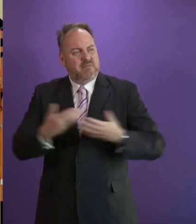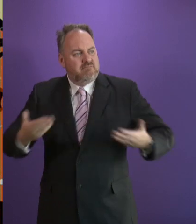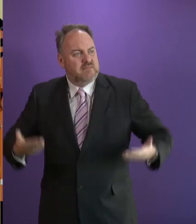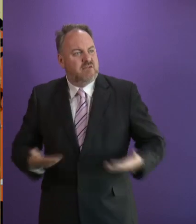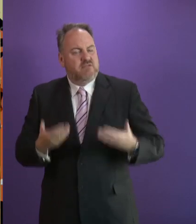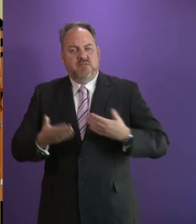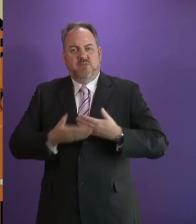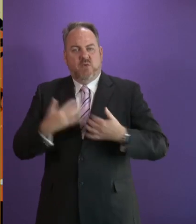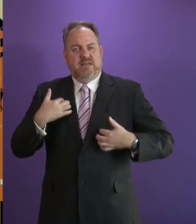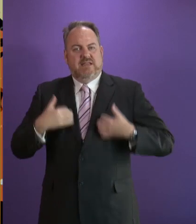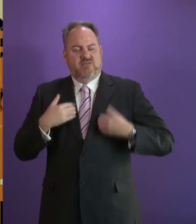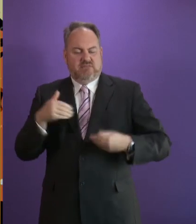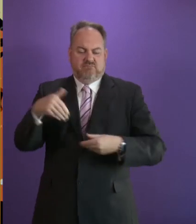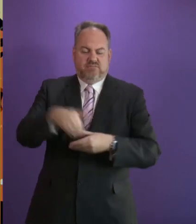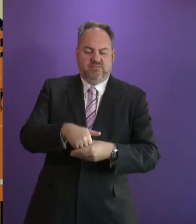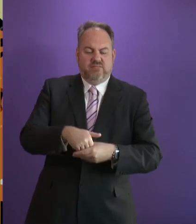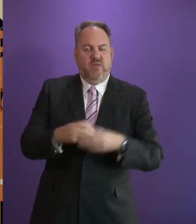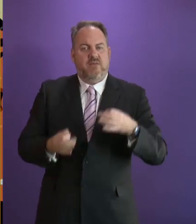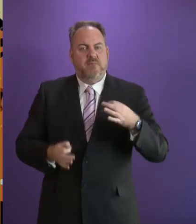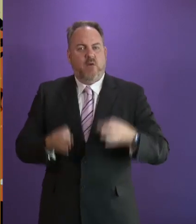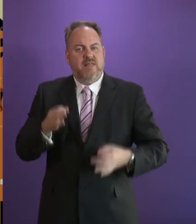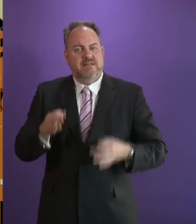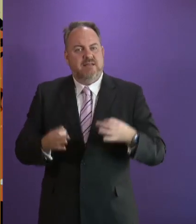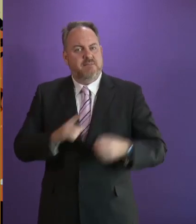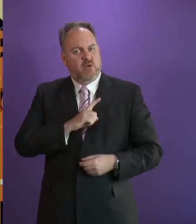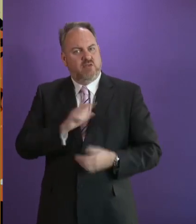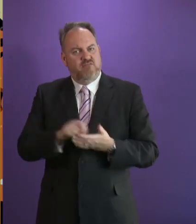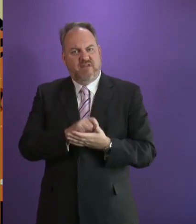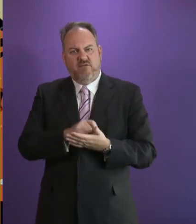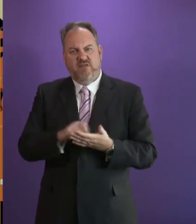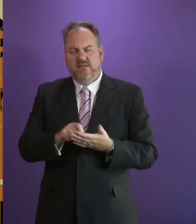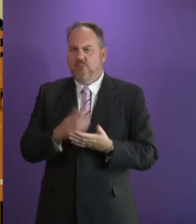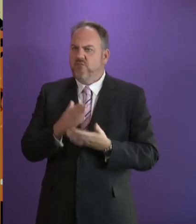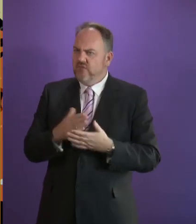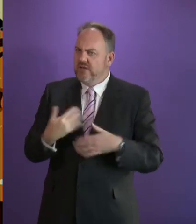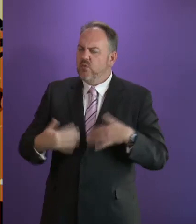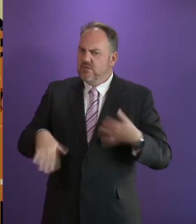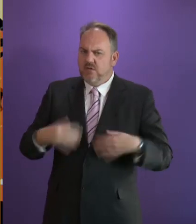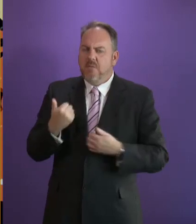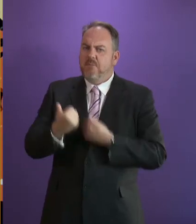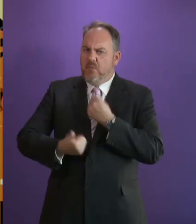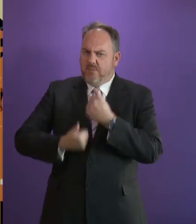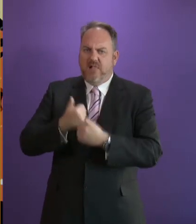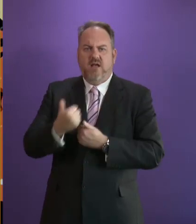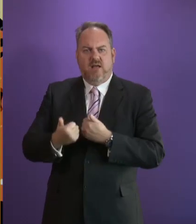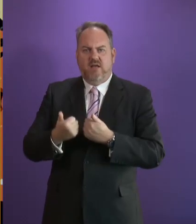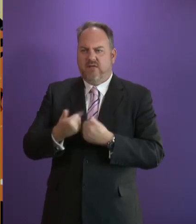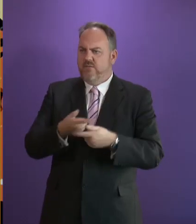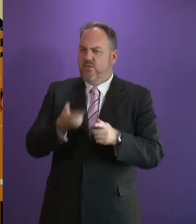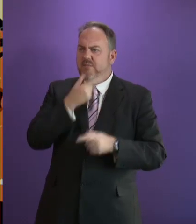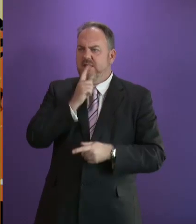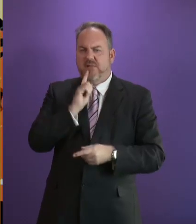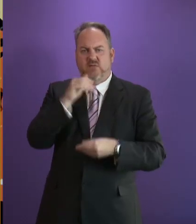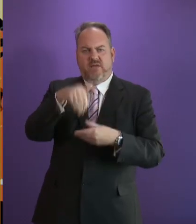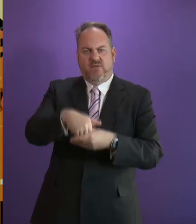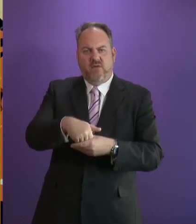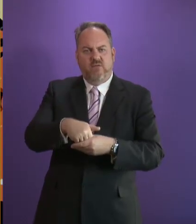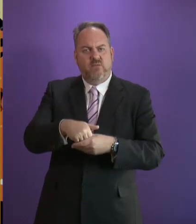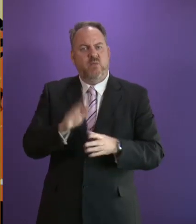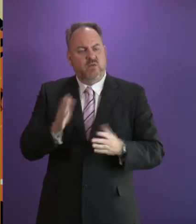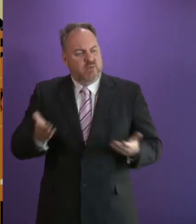and enthusiasm and the historic turnout we had at the referendum. We wanted to make more of that, and we wanted to channel it into women and